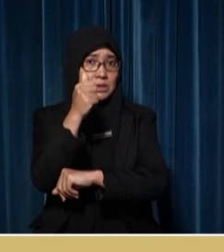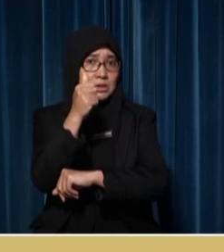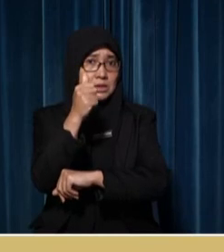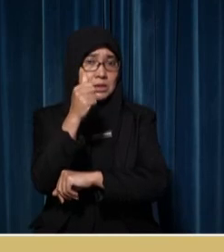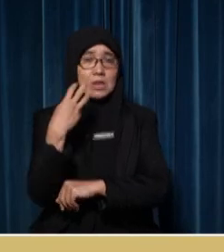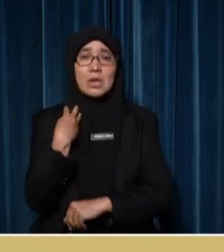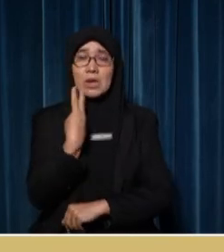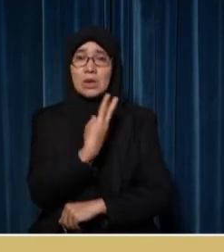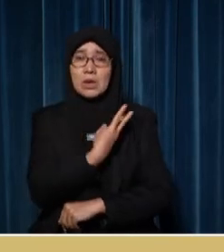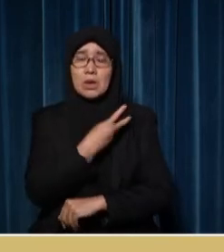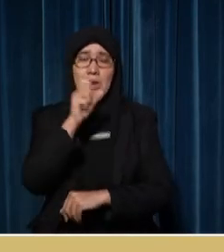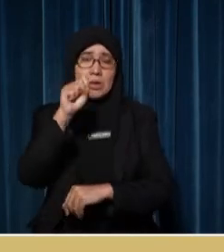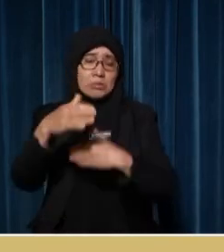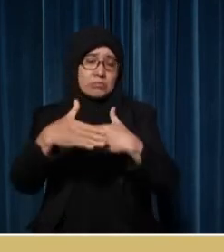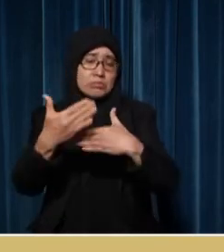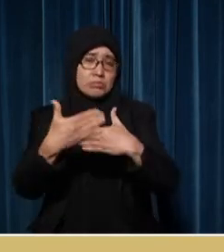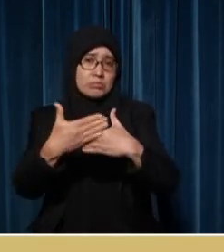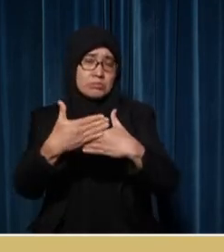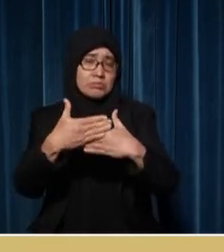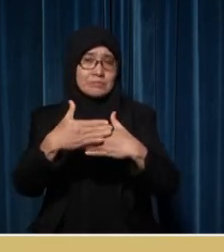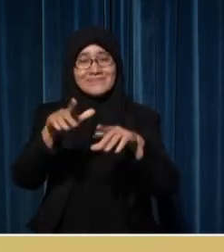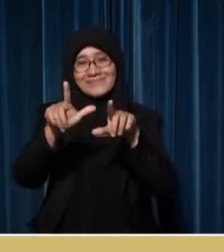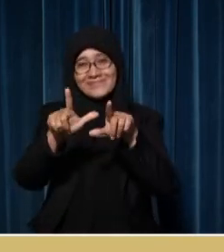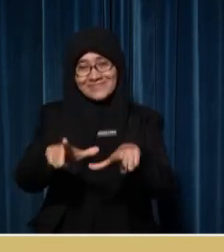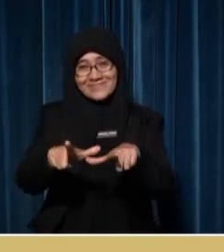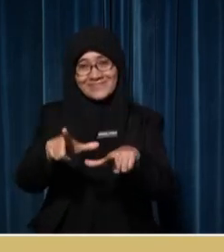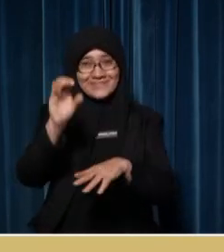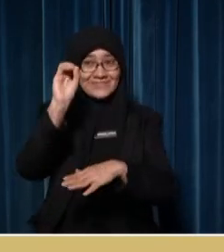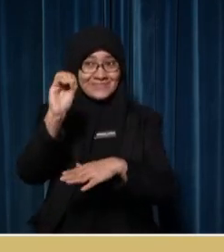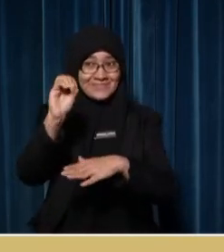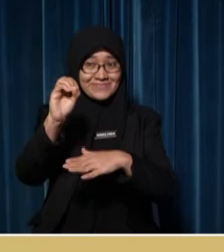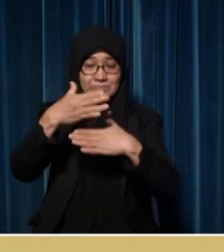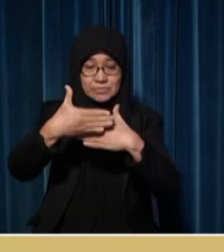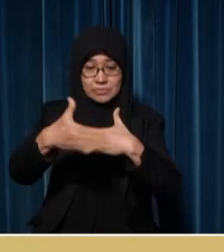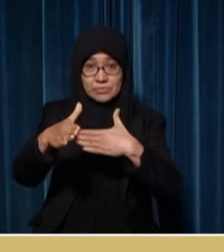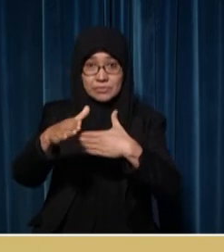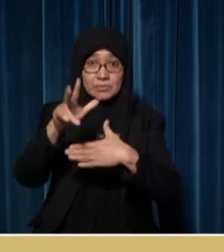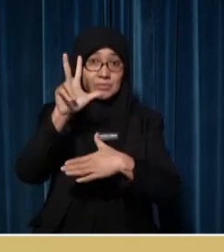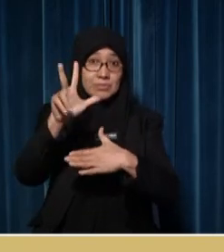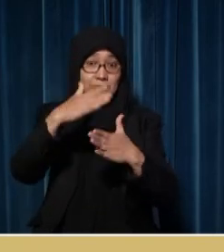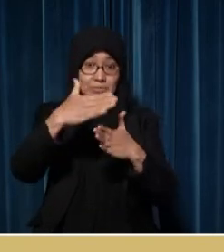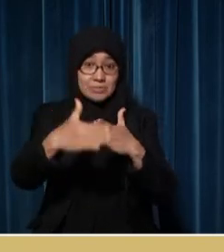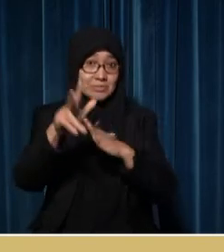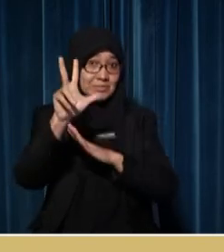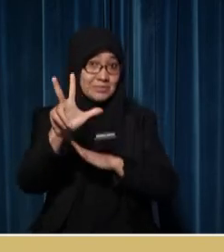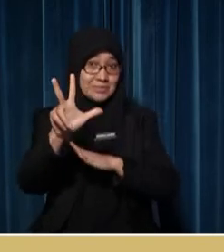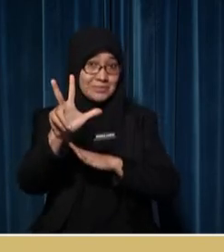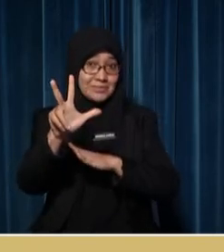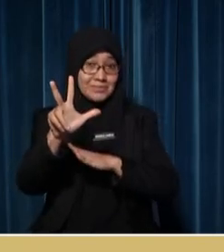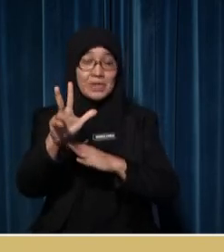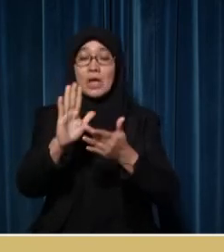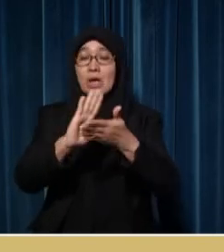we can simply put a 0 at the end of number 3, which makes the